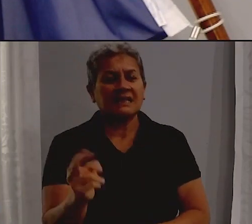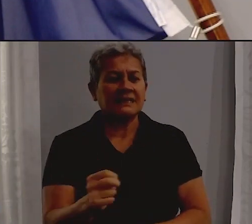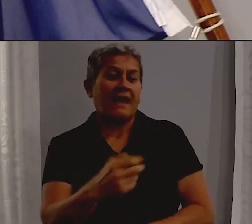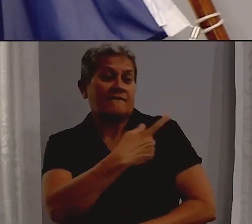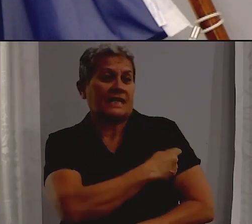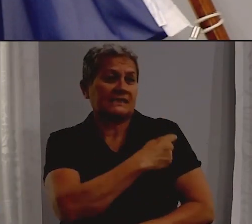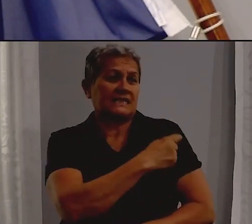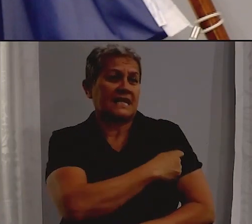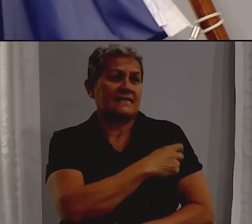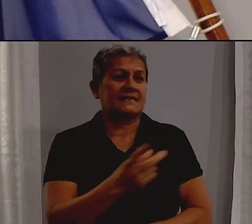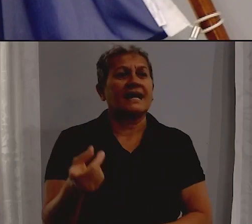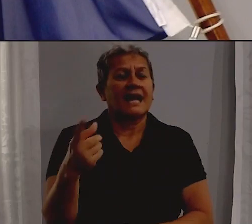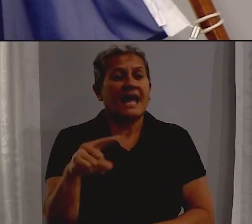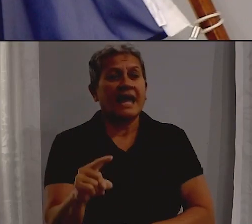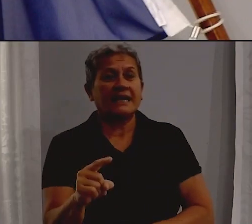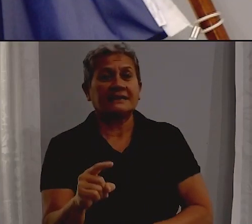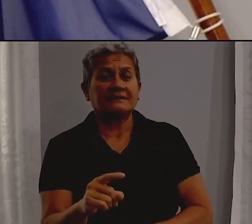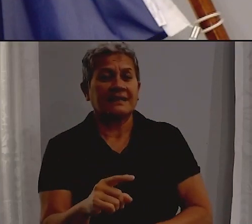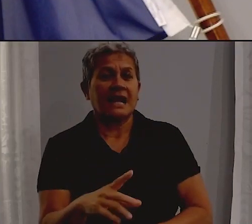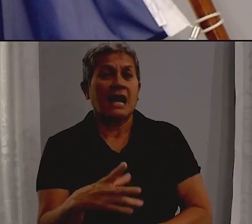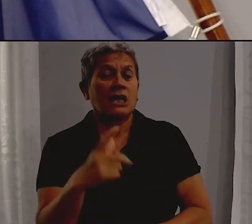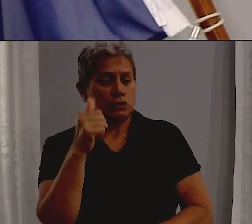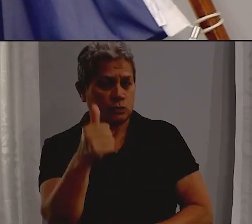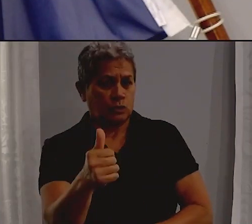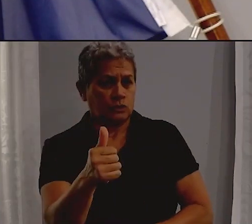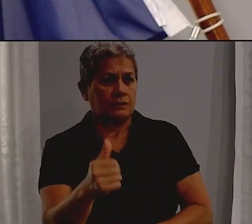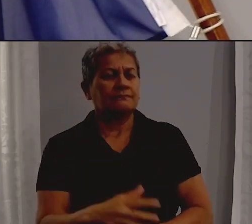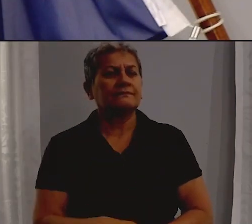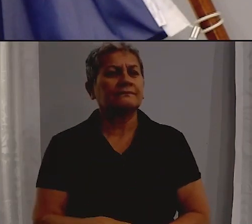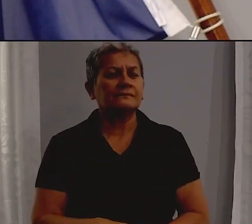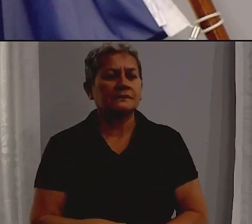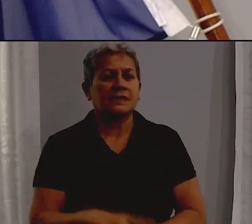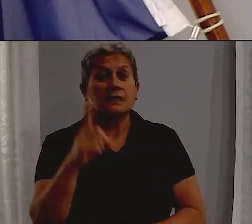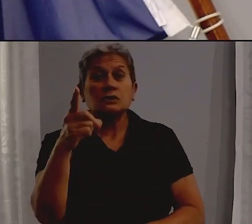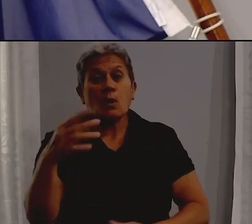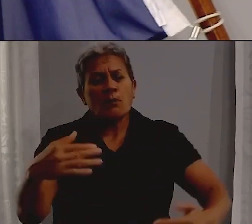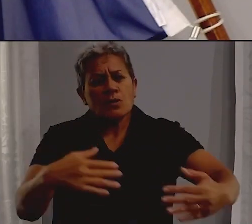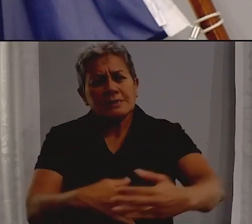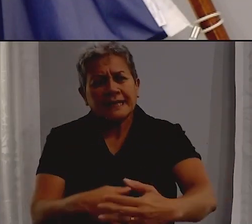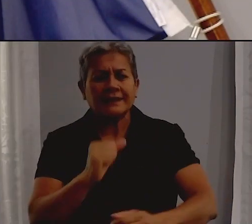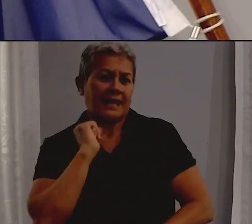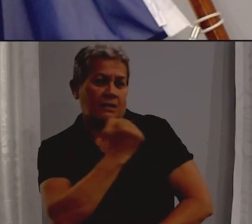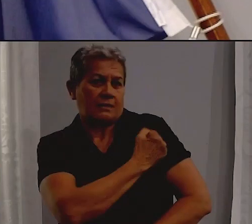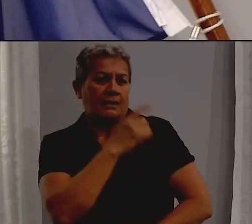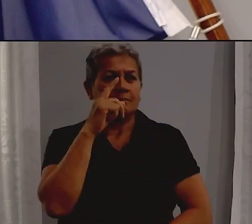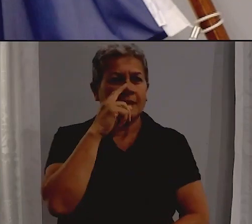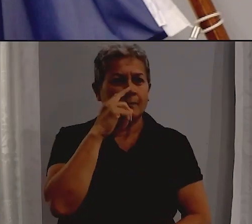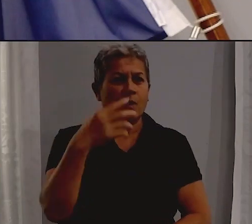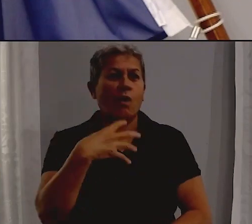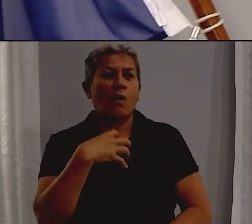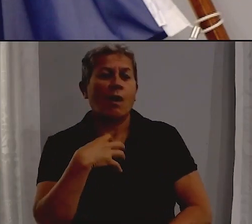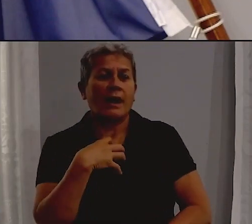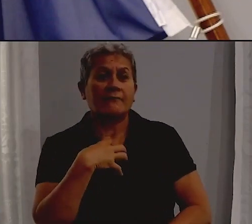results and negligible serious negative results. To protect our people even more, we need to vaccinate our